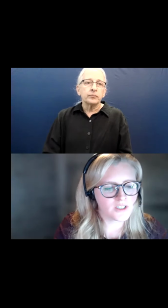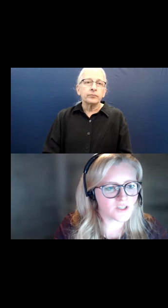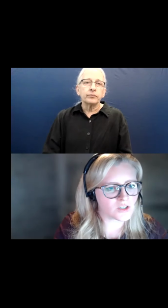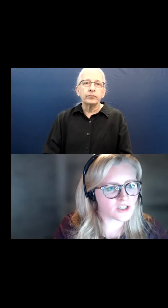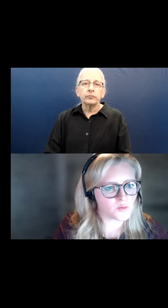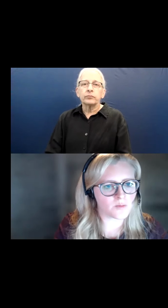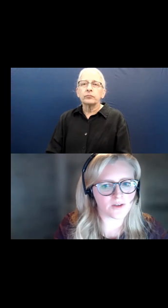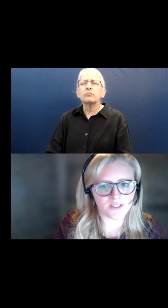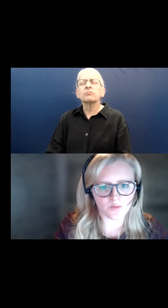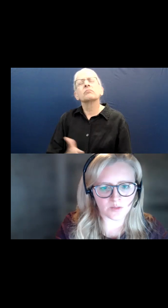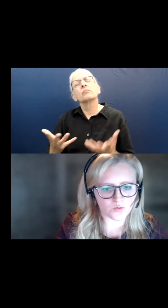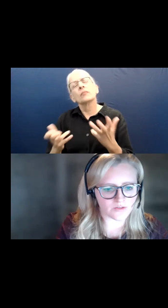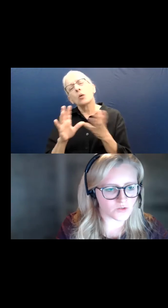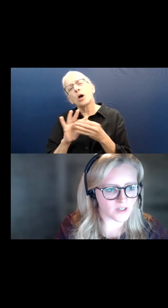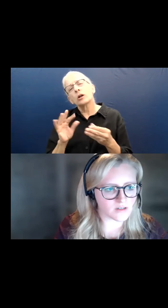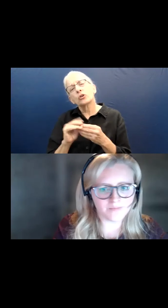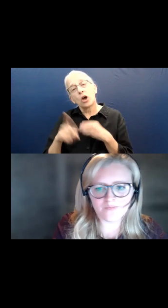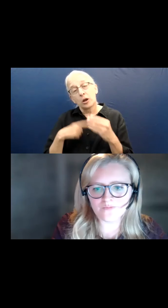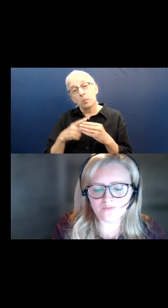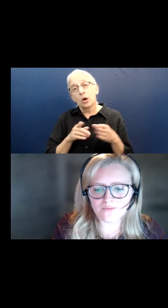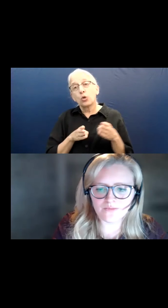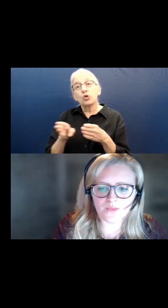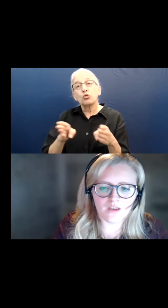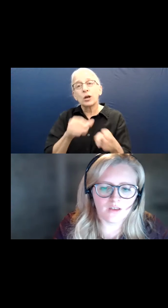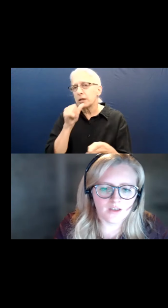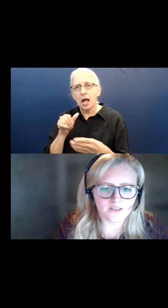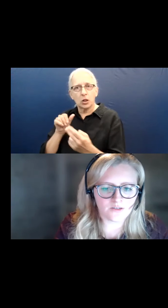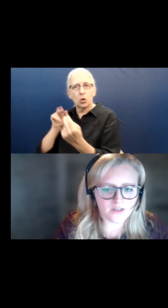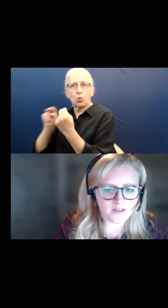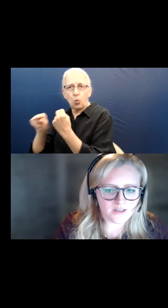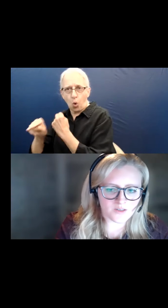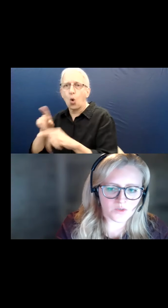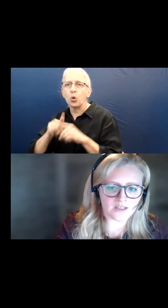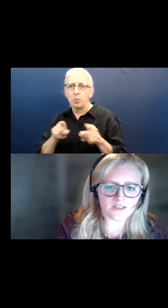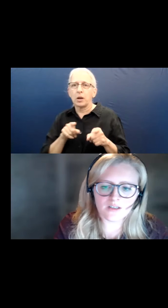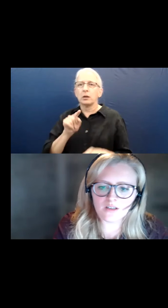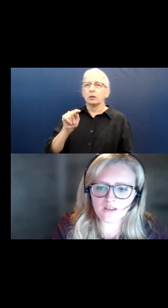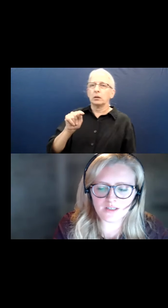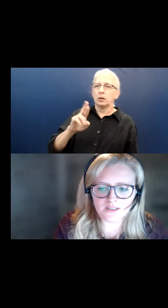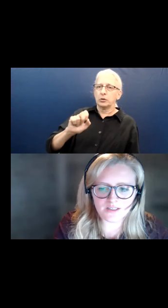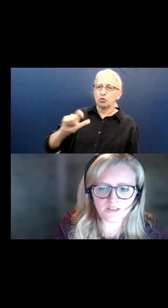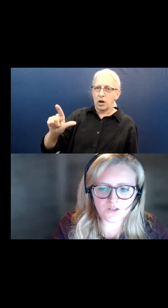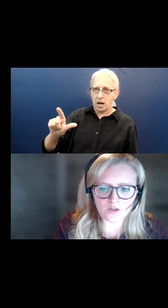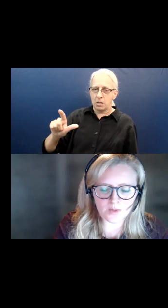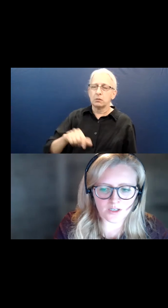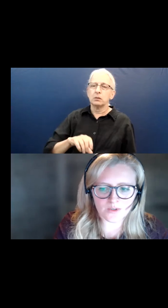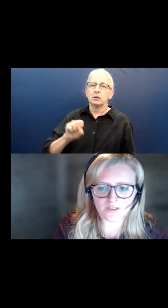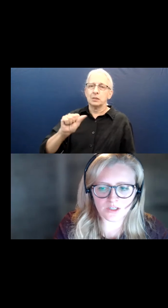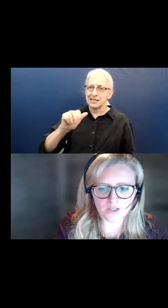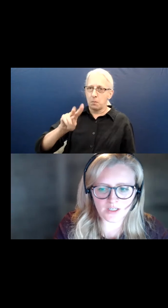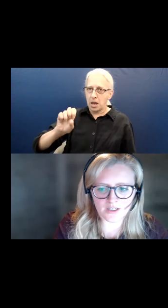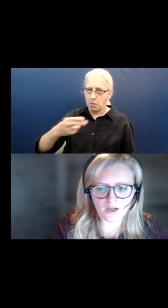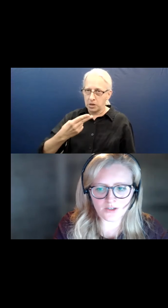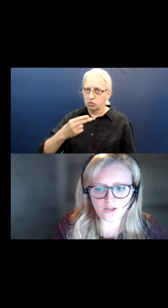Now I want to talk a little bit about the Sammamish River Trail. As Andrea explained, the existing sewer pipe